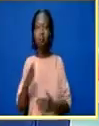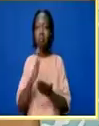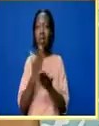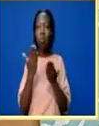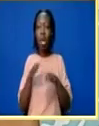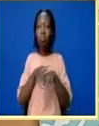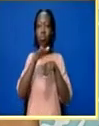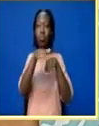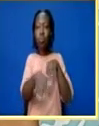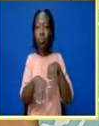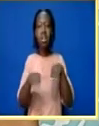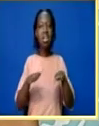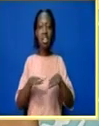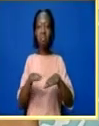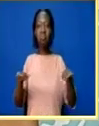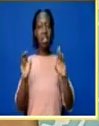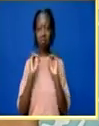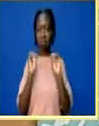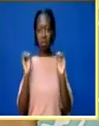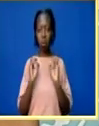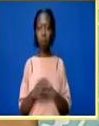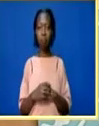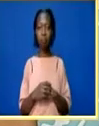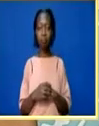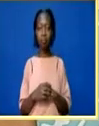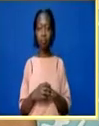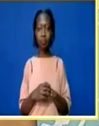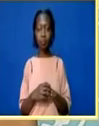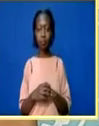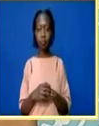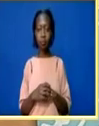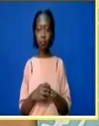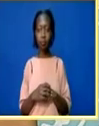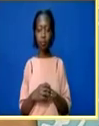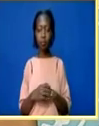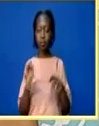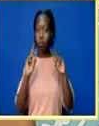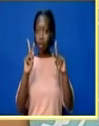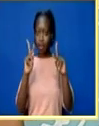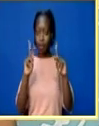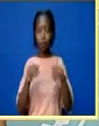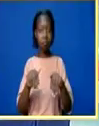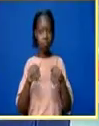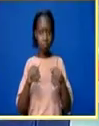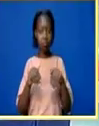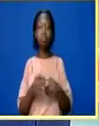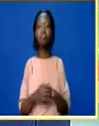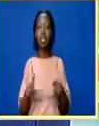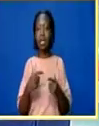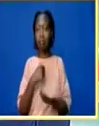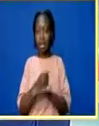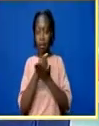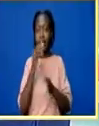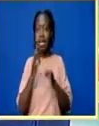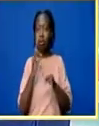Okay. Even flat surface though, like, it can actually happen. Mm-hmm. Yes. Let me guide you there. Yes, please. When you talk about this kind